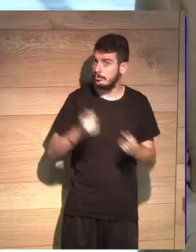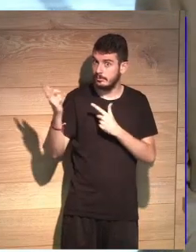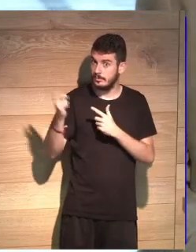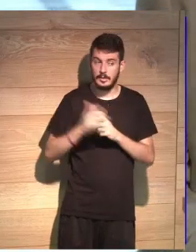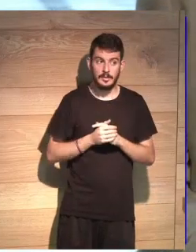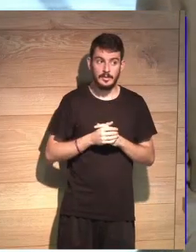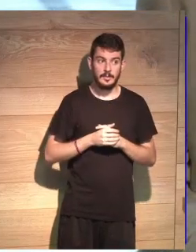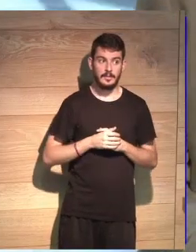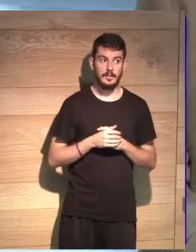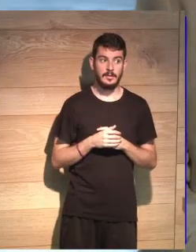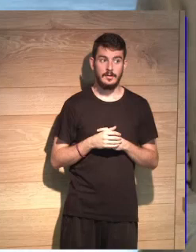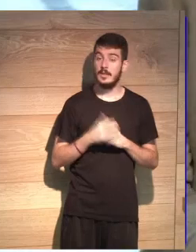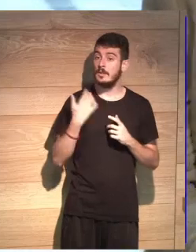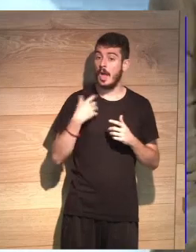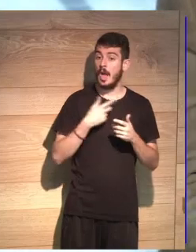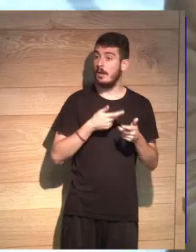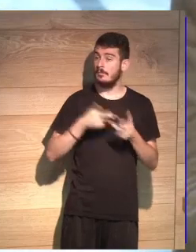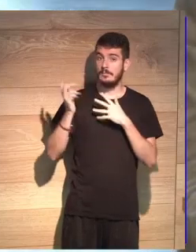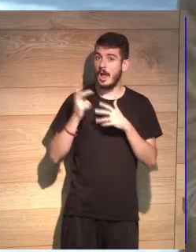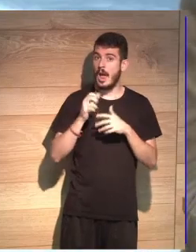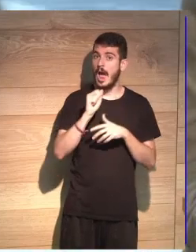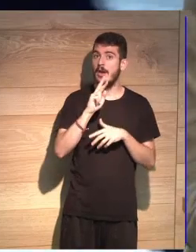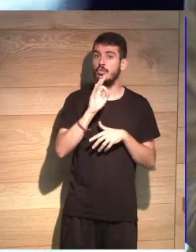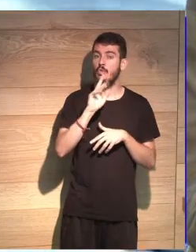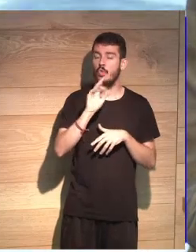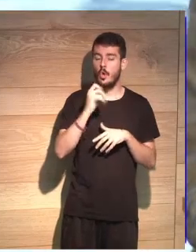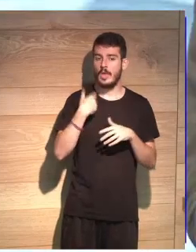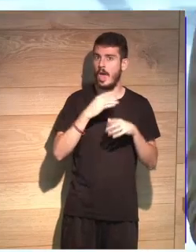will take your proposal.